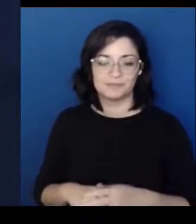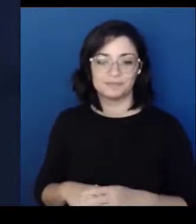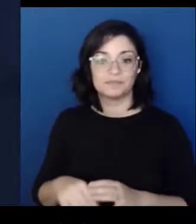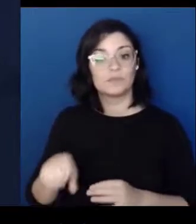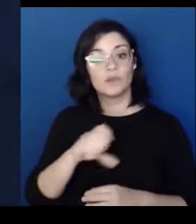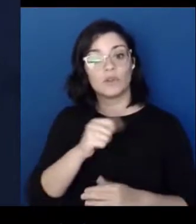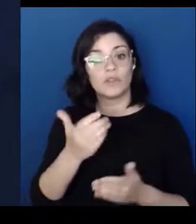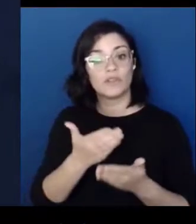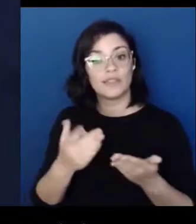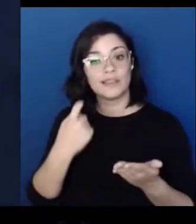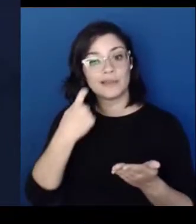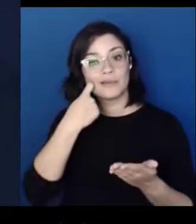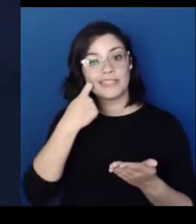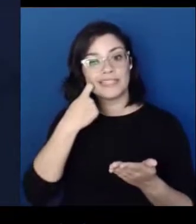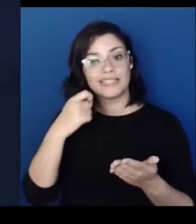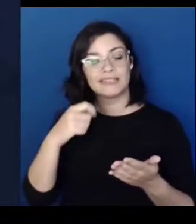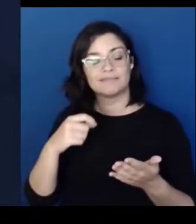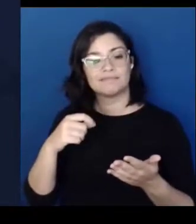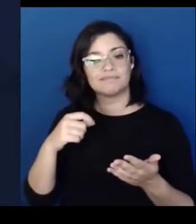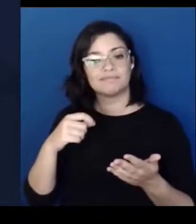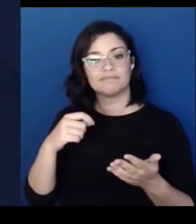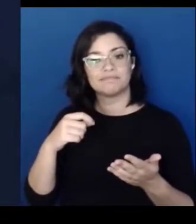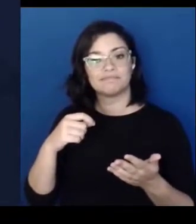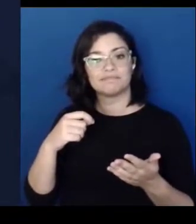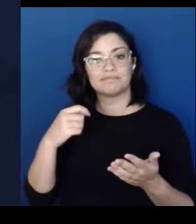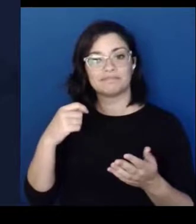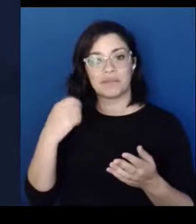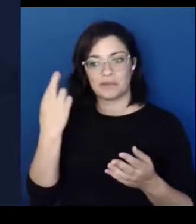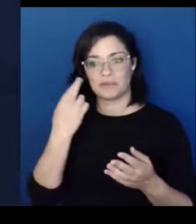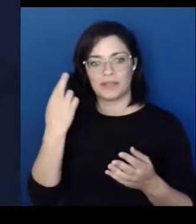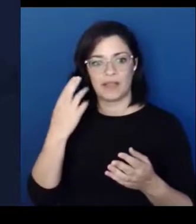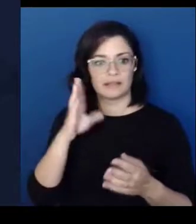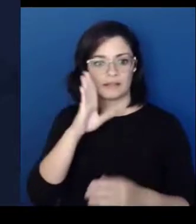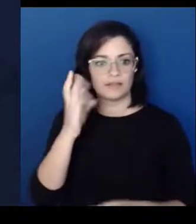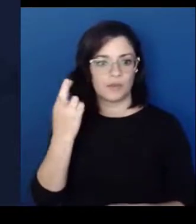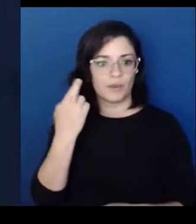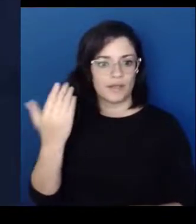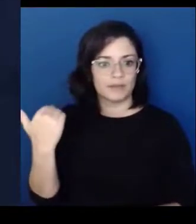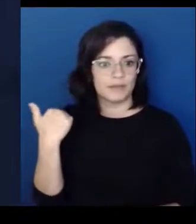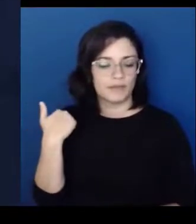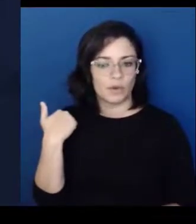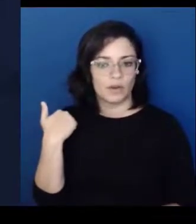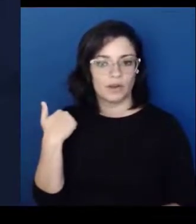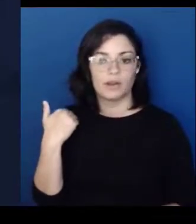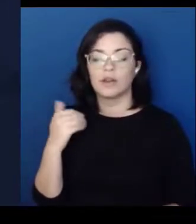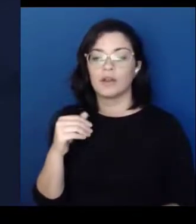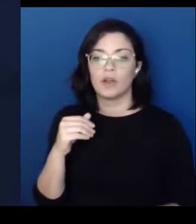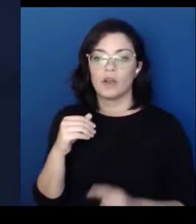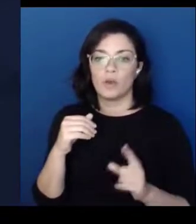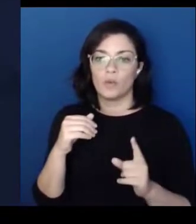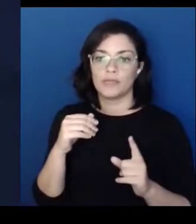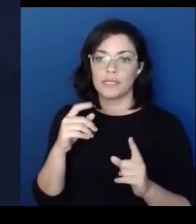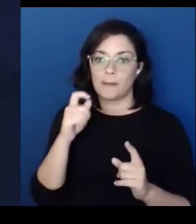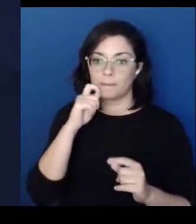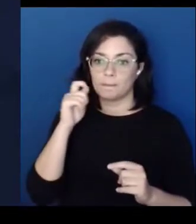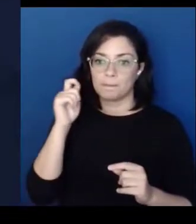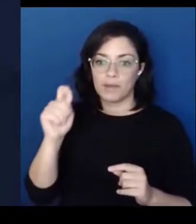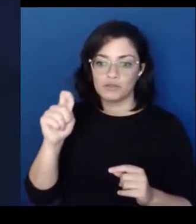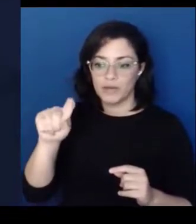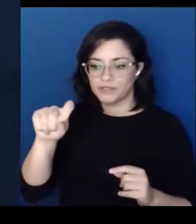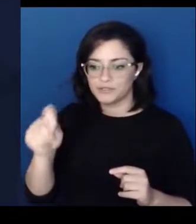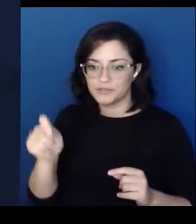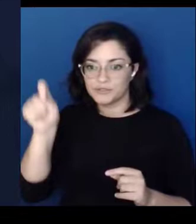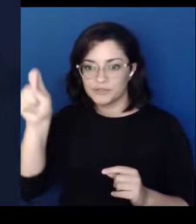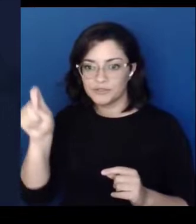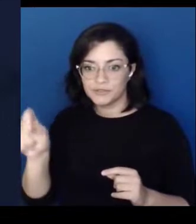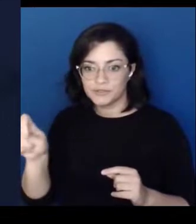my attention that I never realized was the importance of punctuation. And a lot of TV